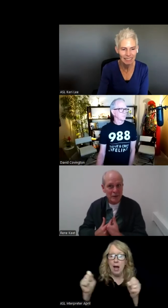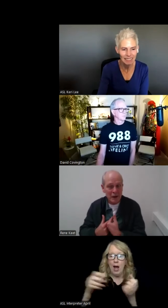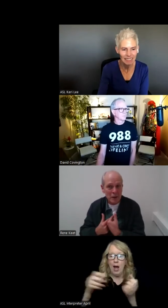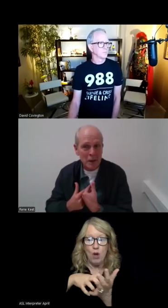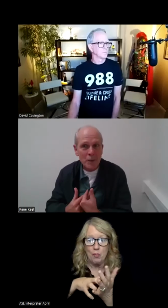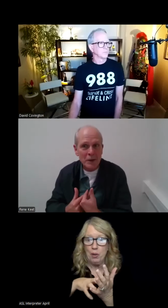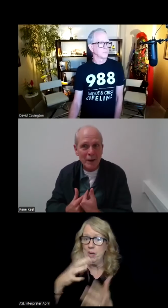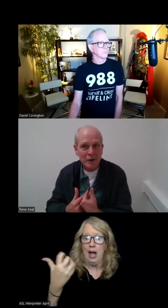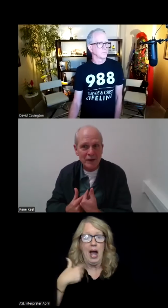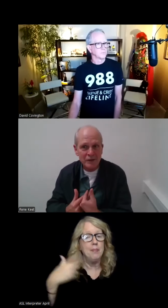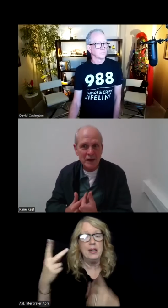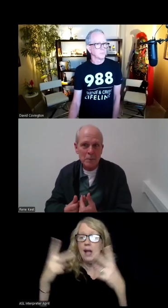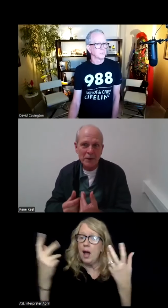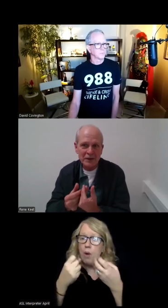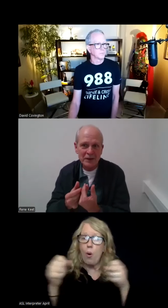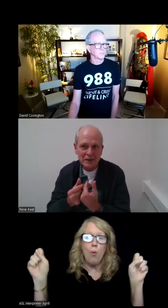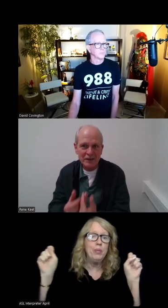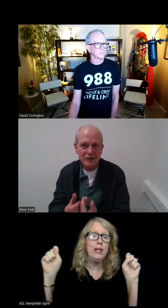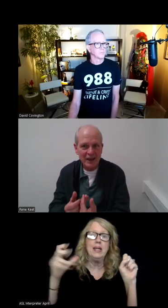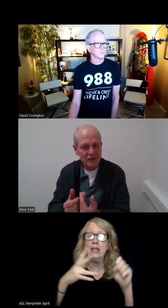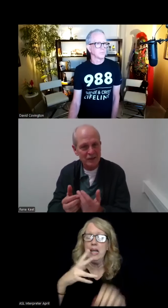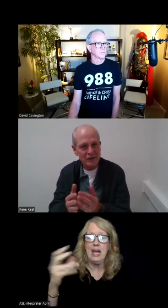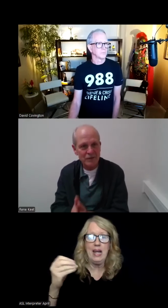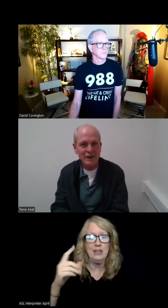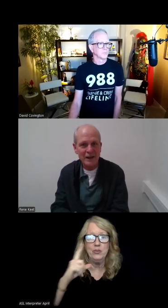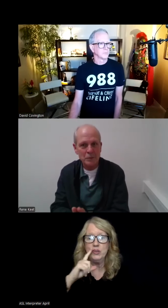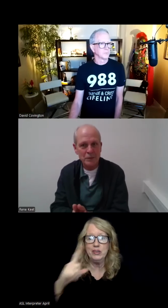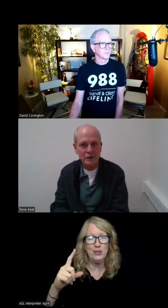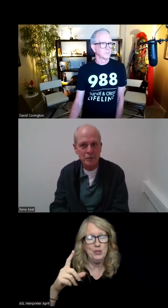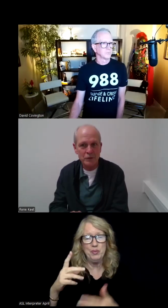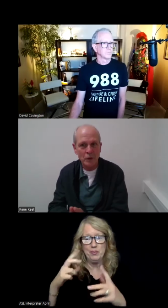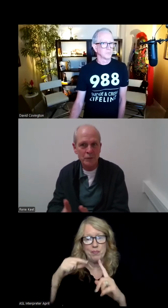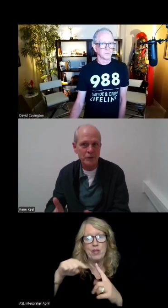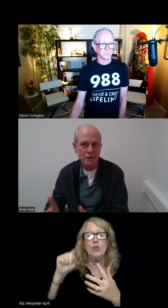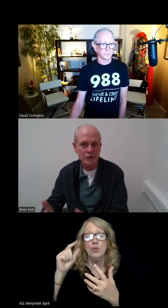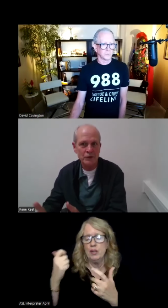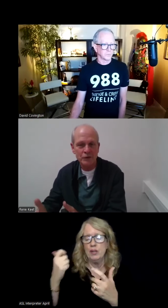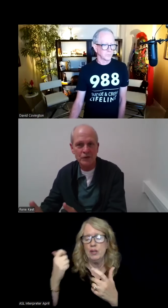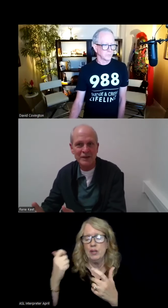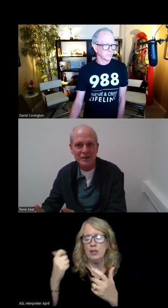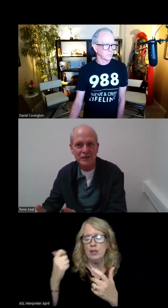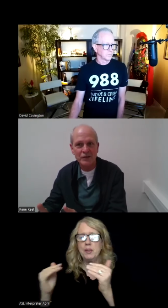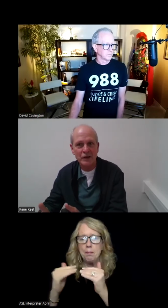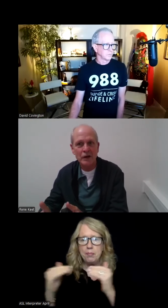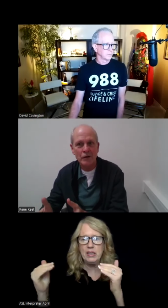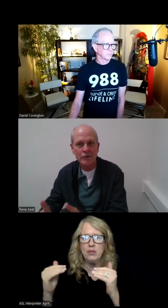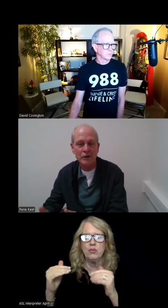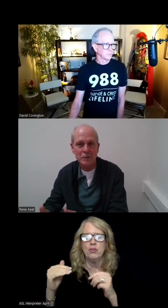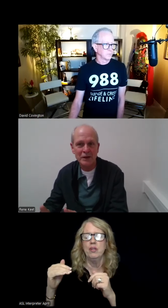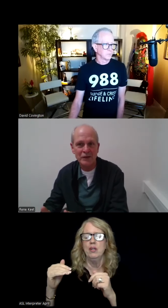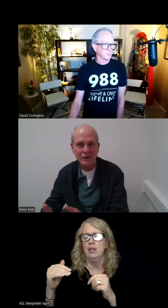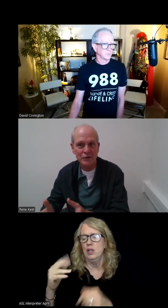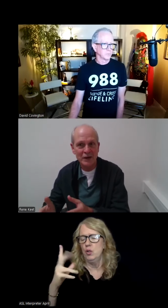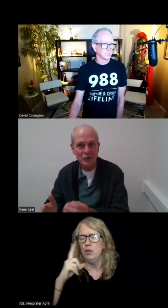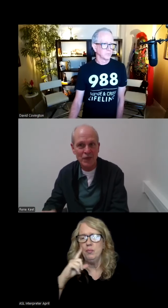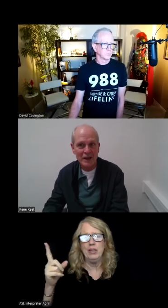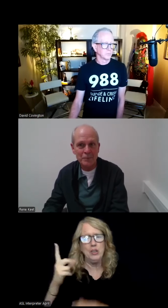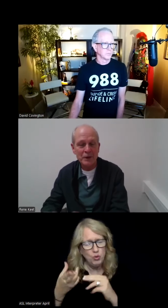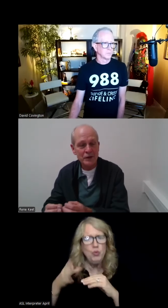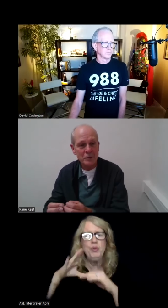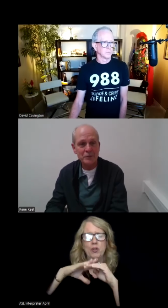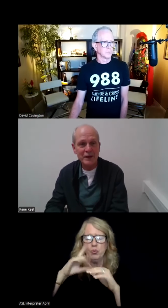vulnerability, and I'm open about that. But indeed, it is the case that you have selected peer experts on a sort of increased vulnerability. Therefore, I